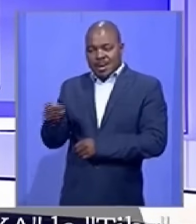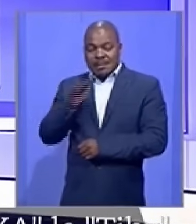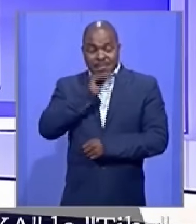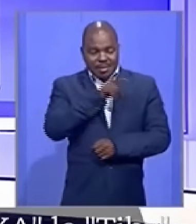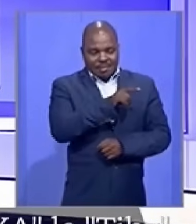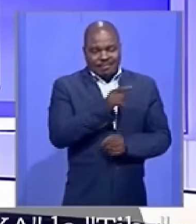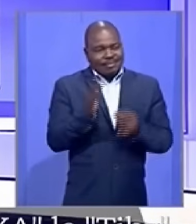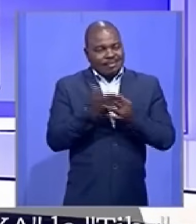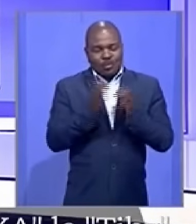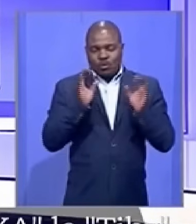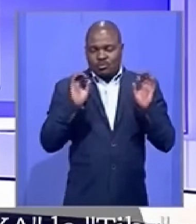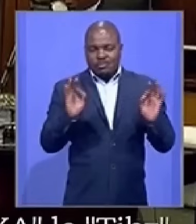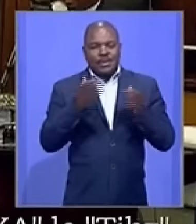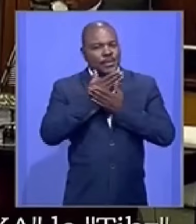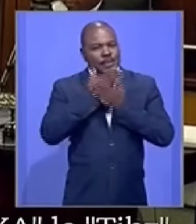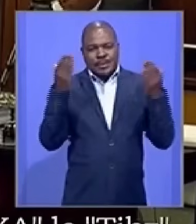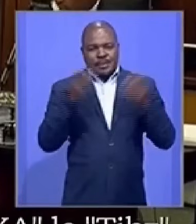yena.